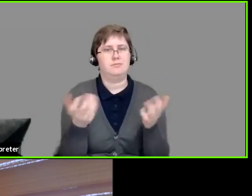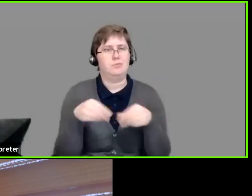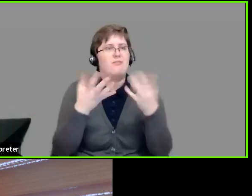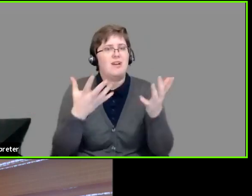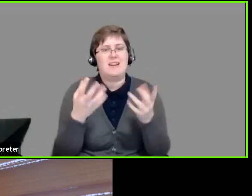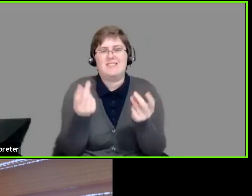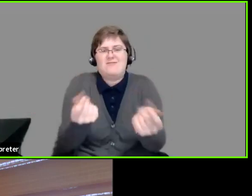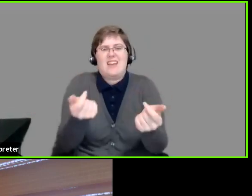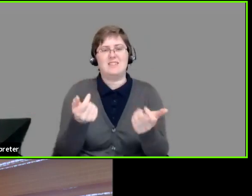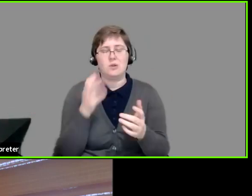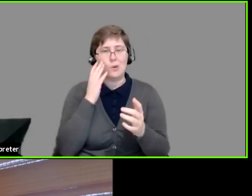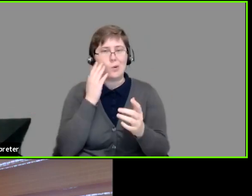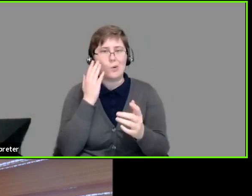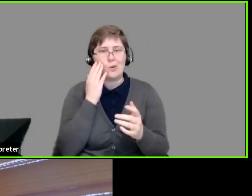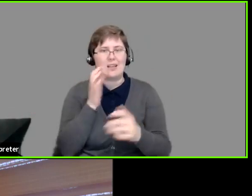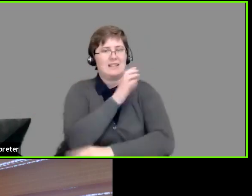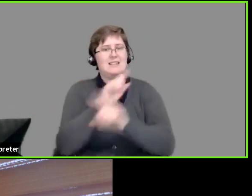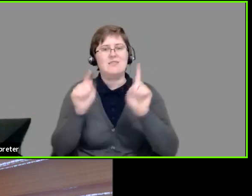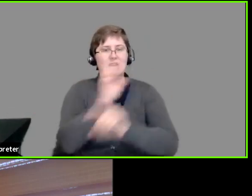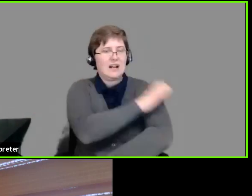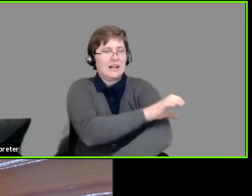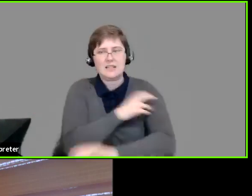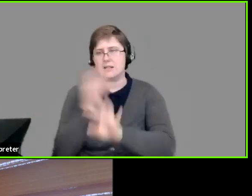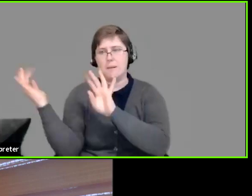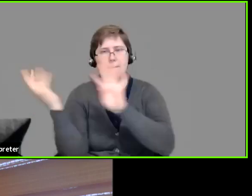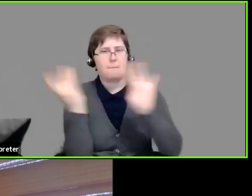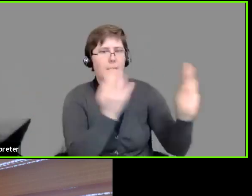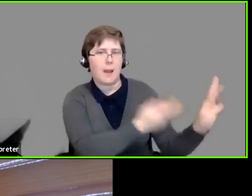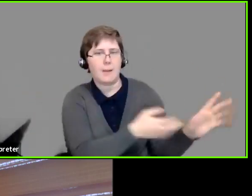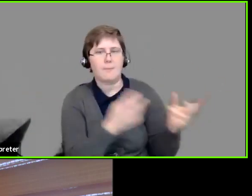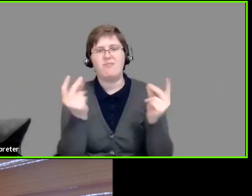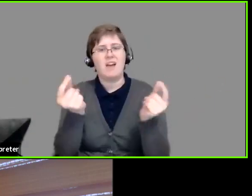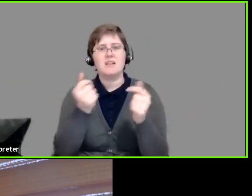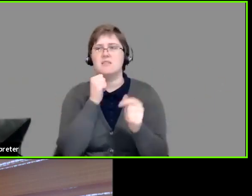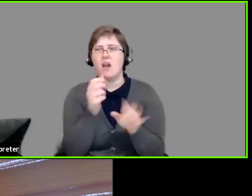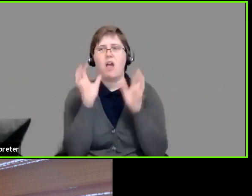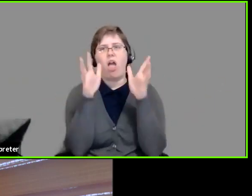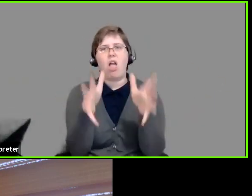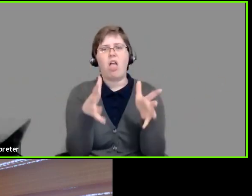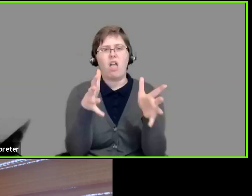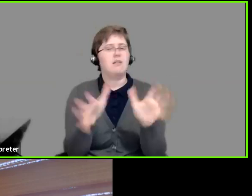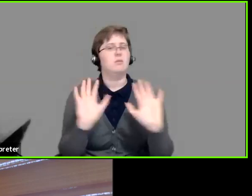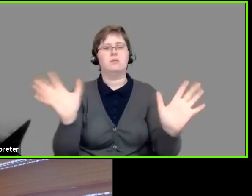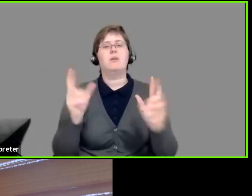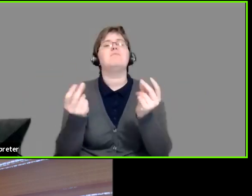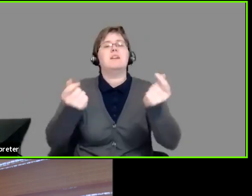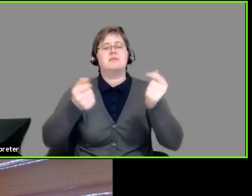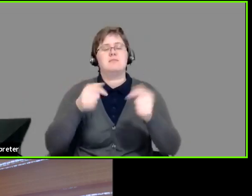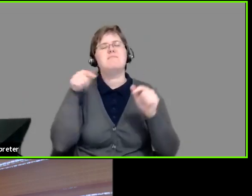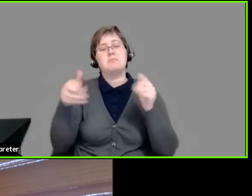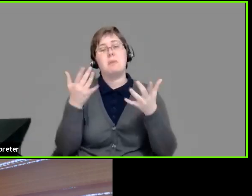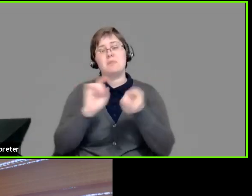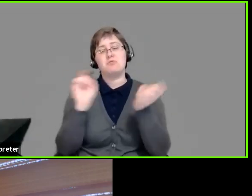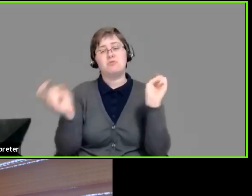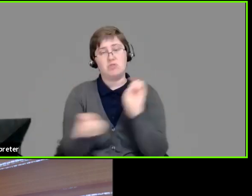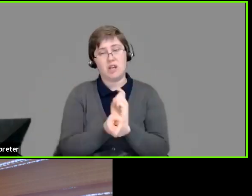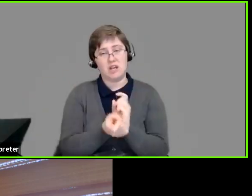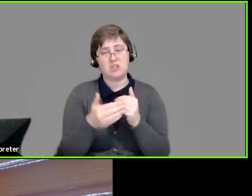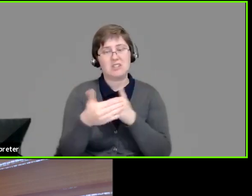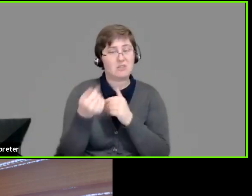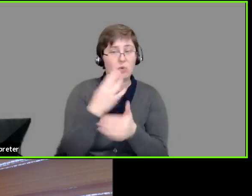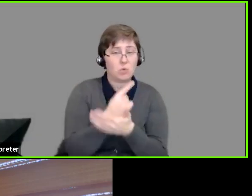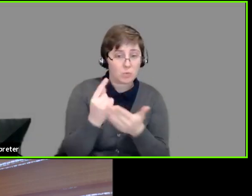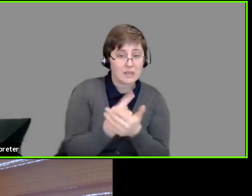providers quickly, these clinics. So again, that is why they are chosen. These may change, and I'm sure they will over the next couple of